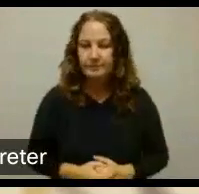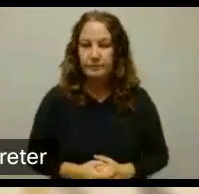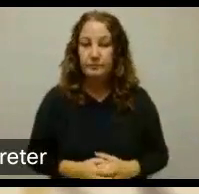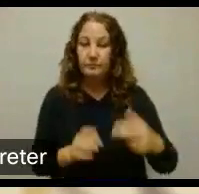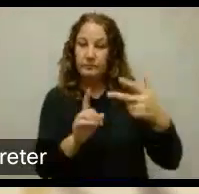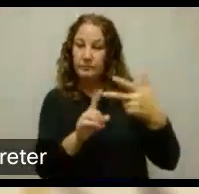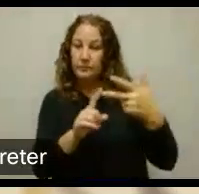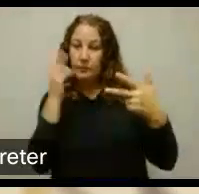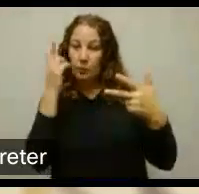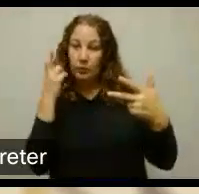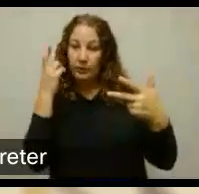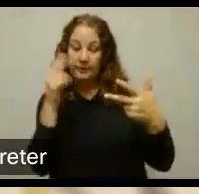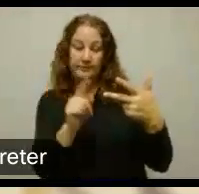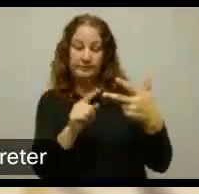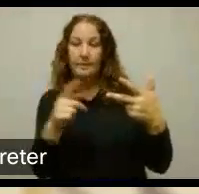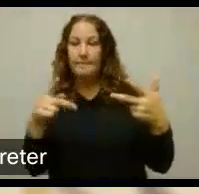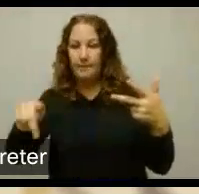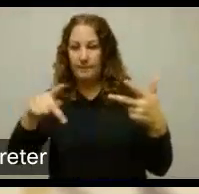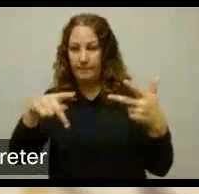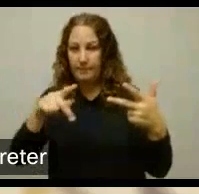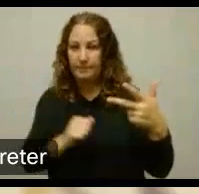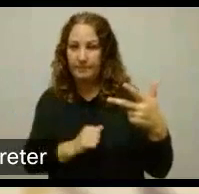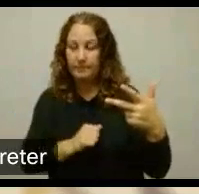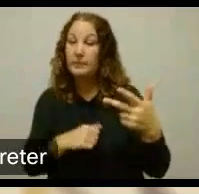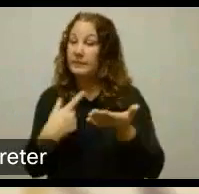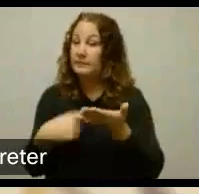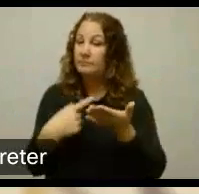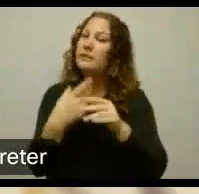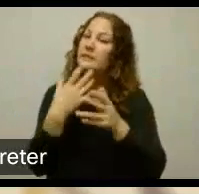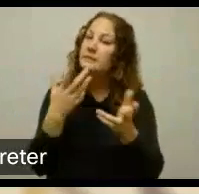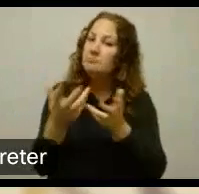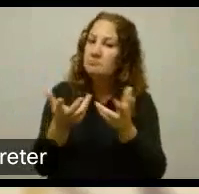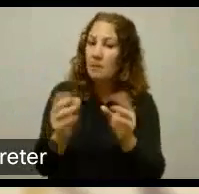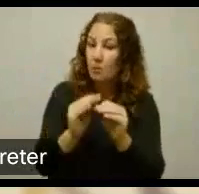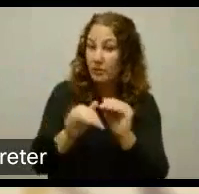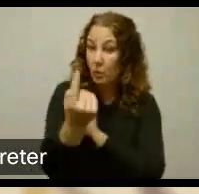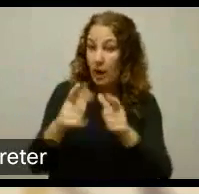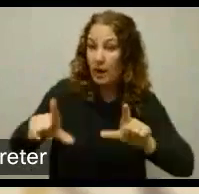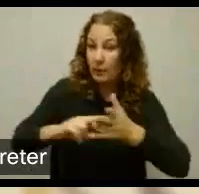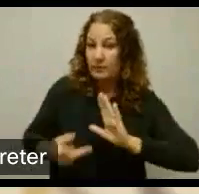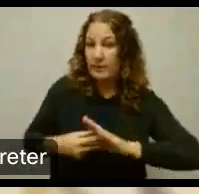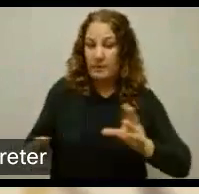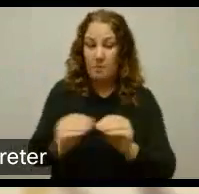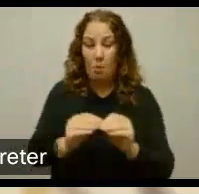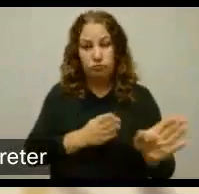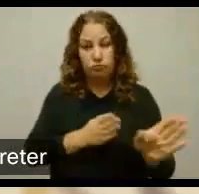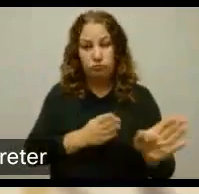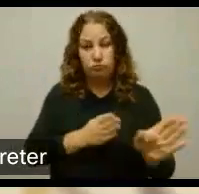And then the third reason why is in purple, that speaking more than one language can open up professional